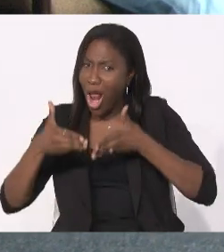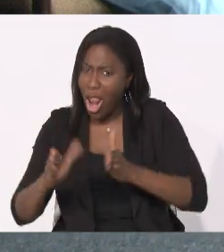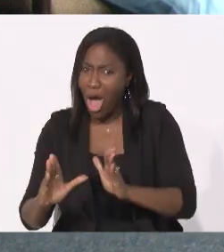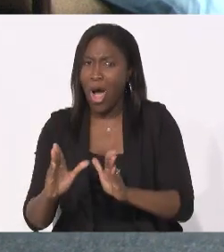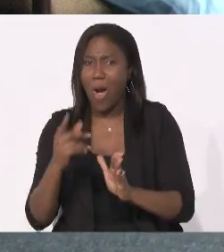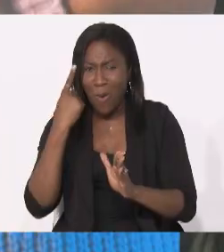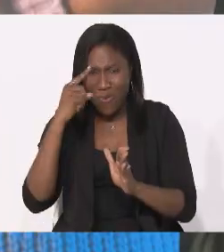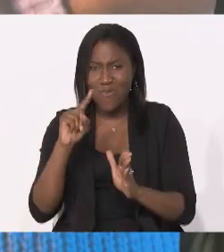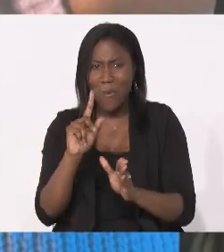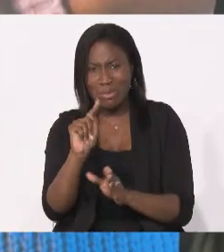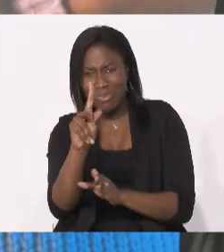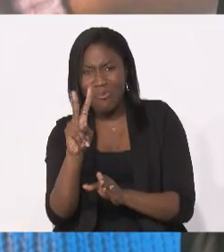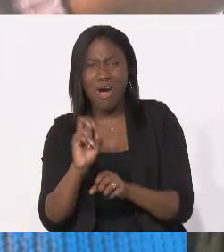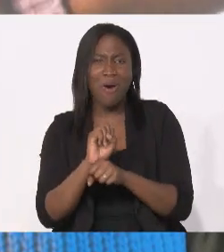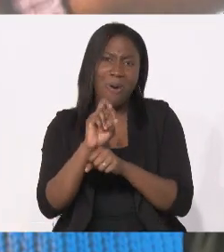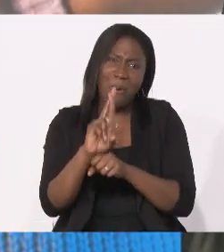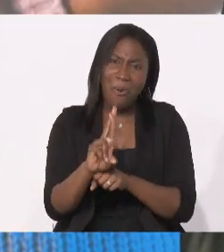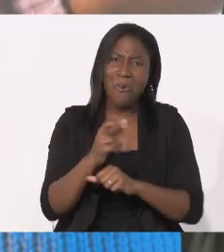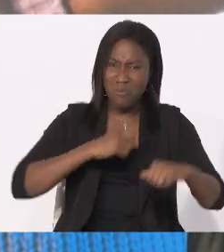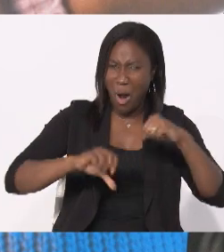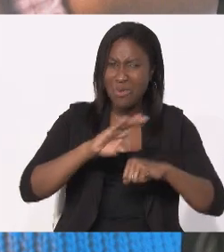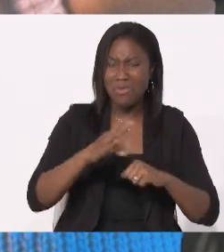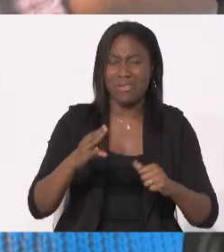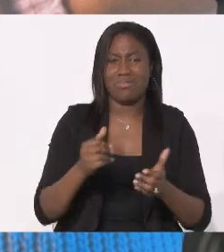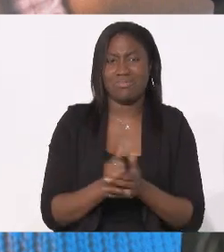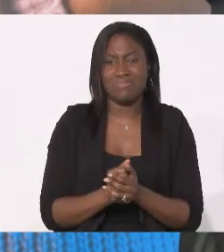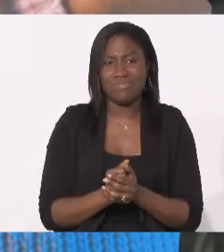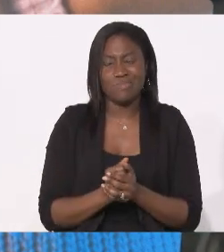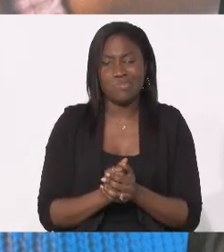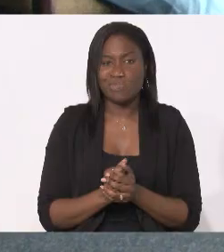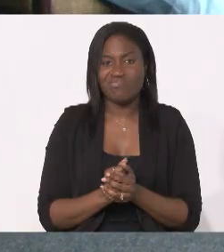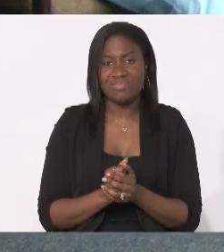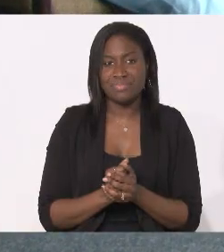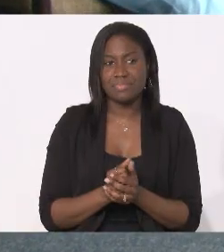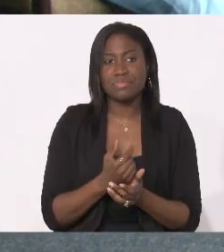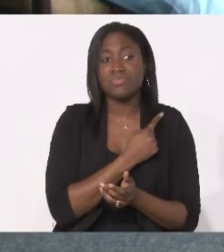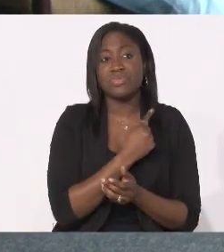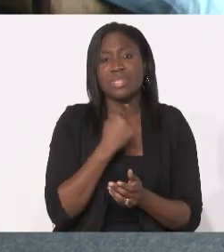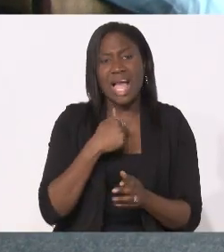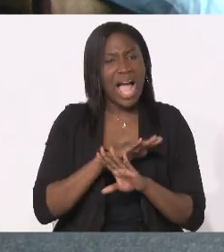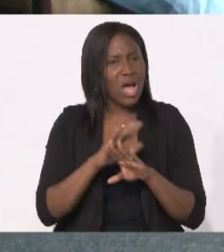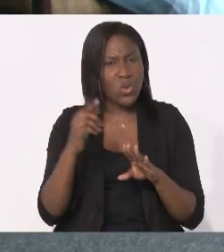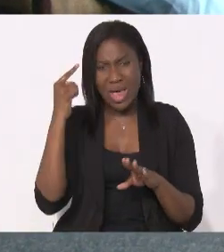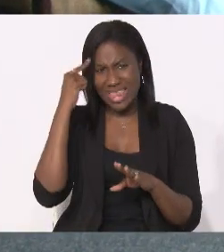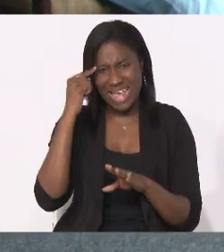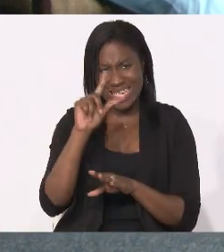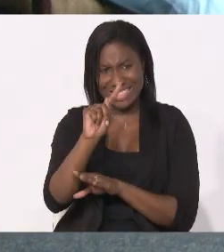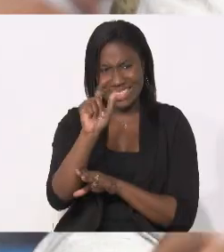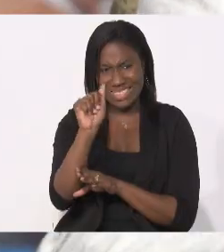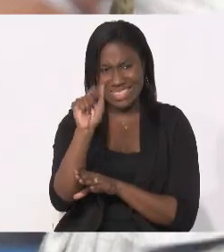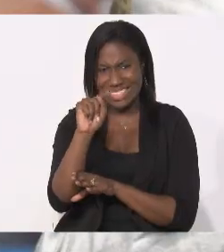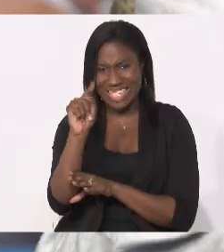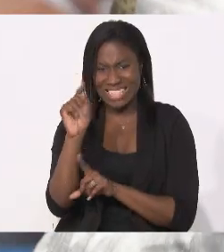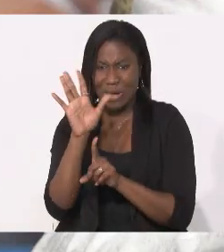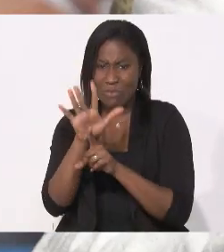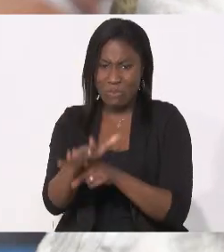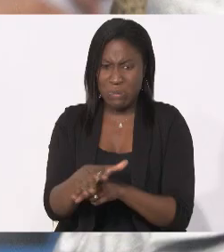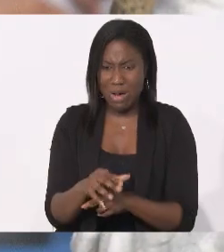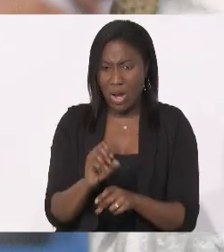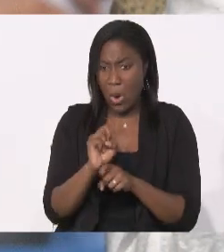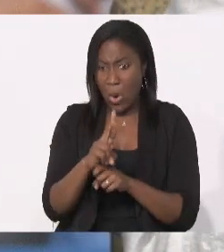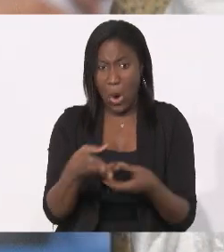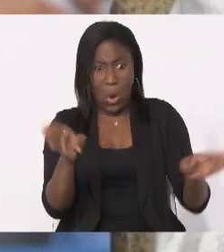organism Yes. But they've that not, you can no longer regulate. I don't think TATT ever closed down anybody, you know, and there have been